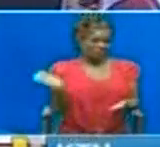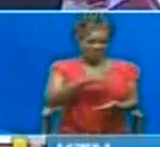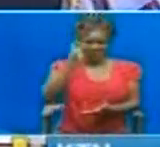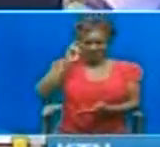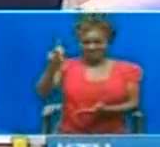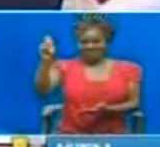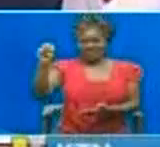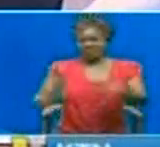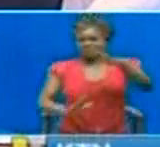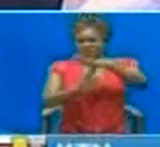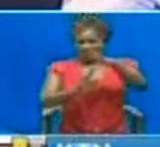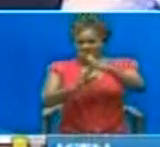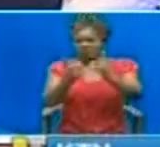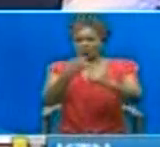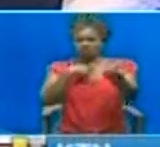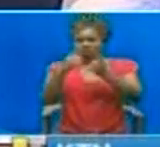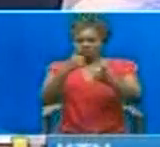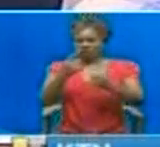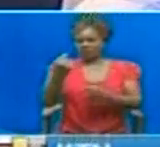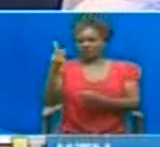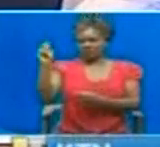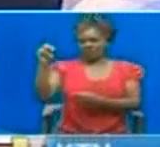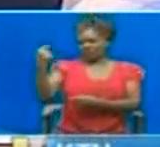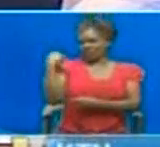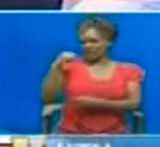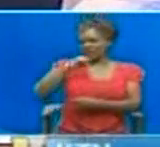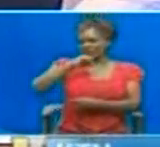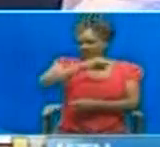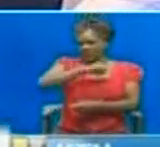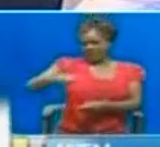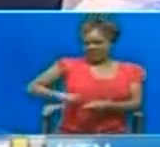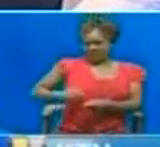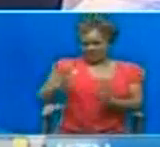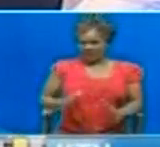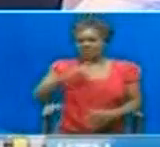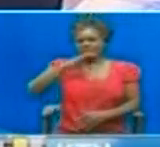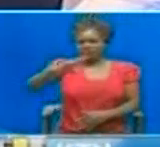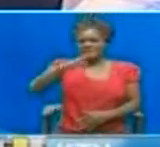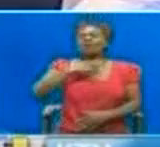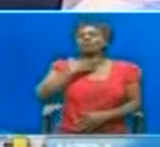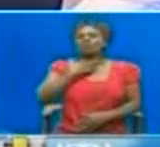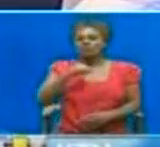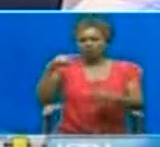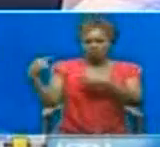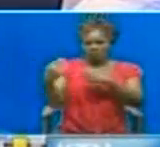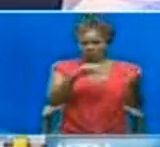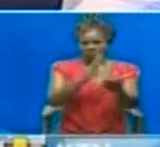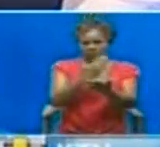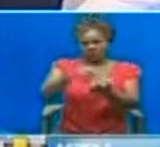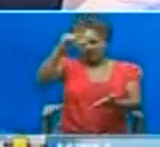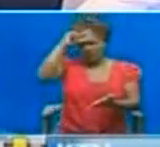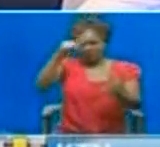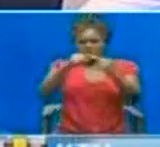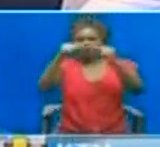watching KTN Prime. Now, talking to KTN yesterday, Senate Speaker Ekwe Thuro said he would like to see the row between the government and